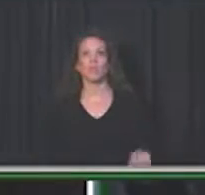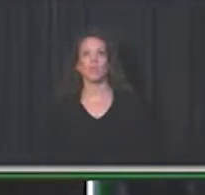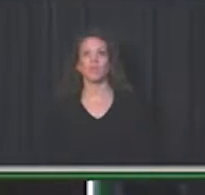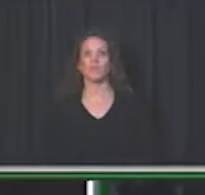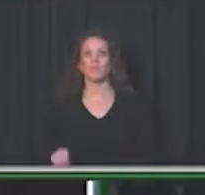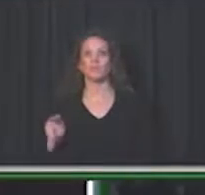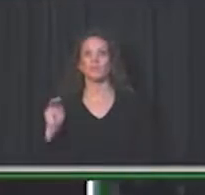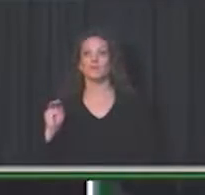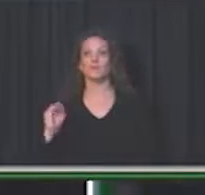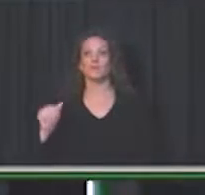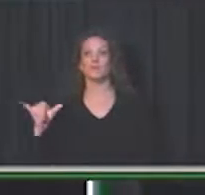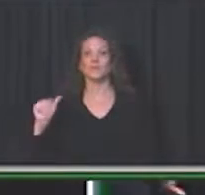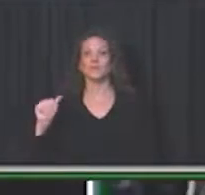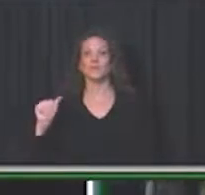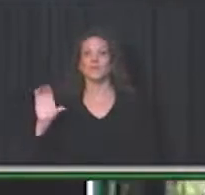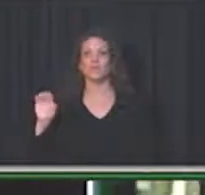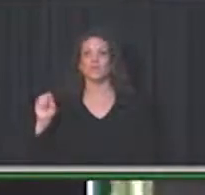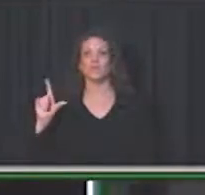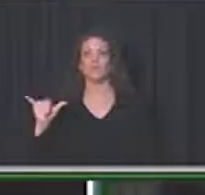Maya Coilton.